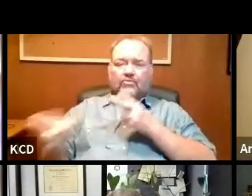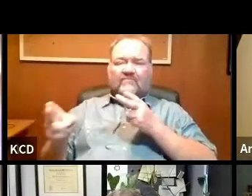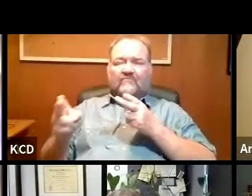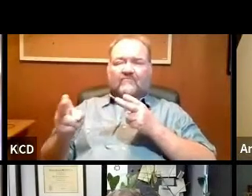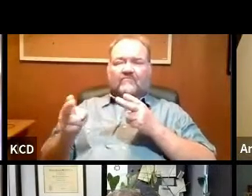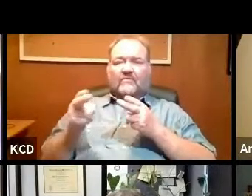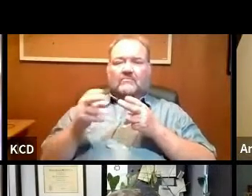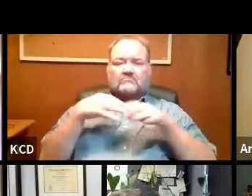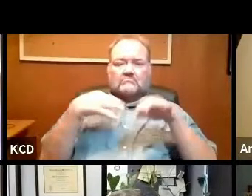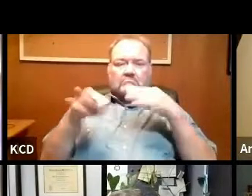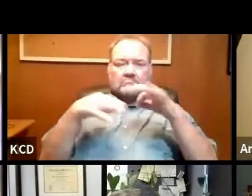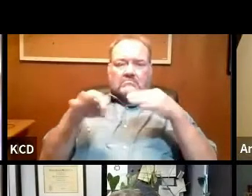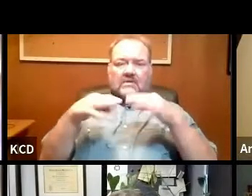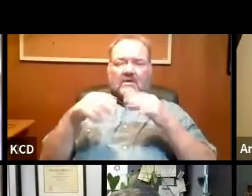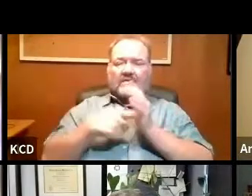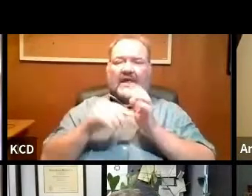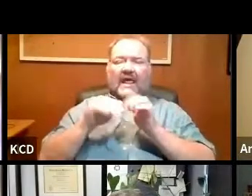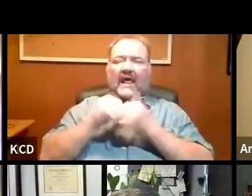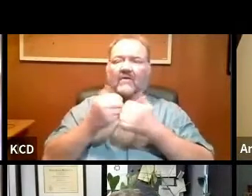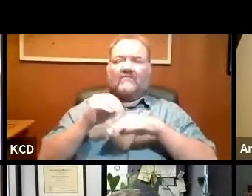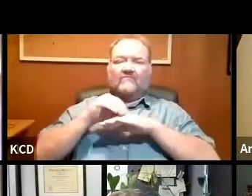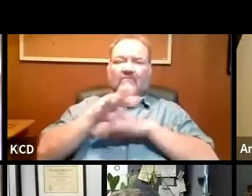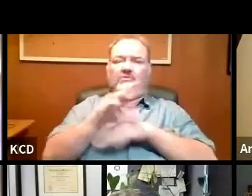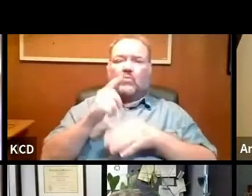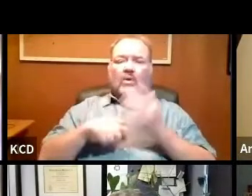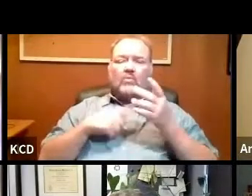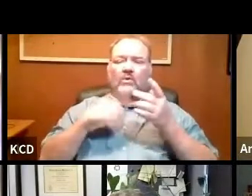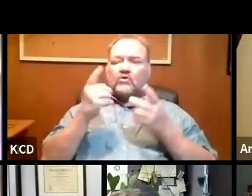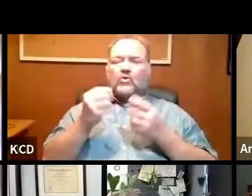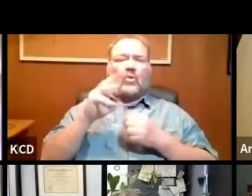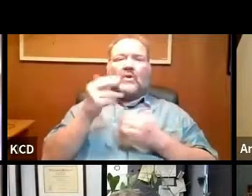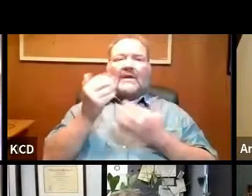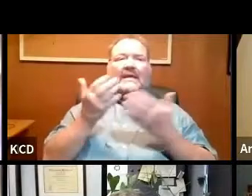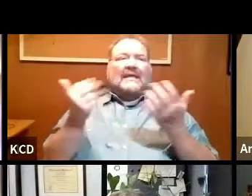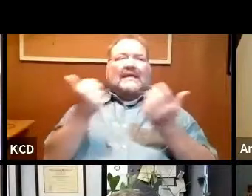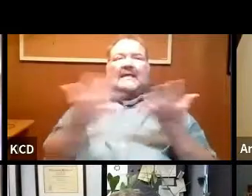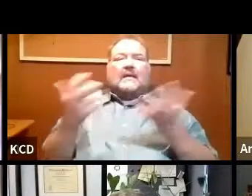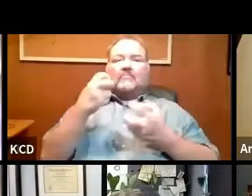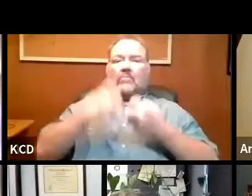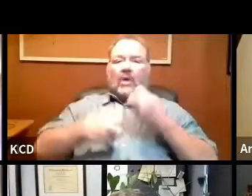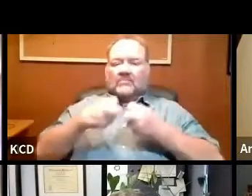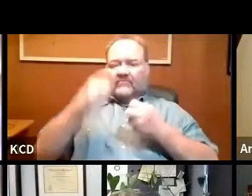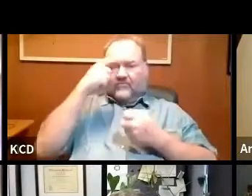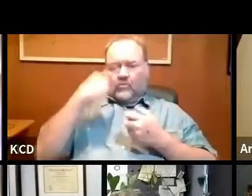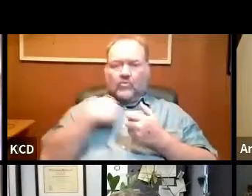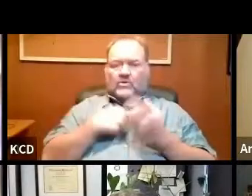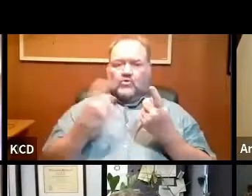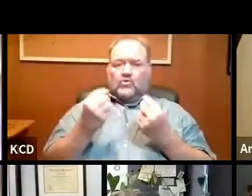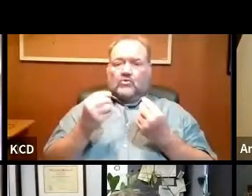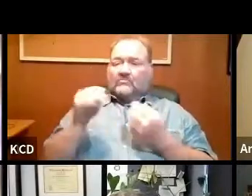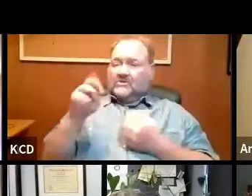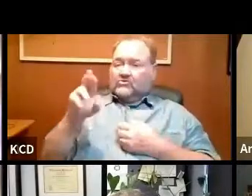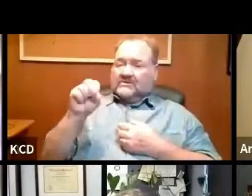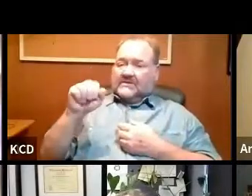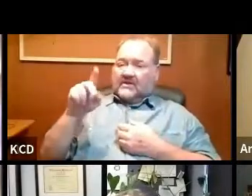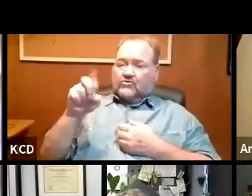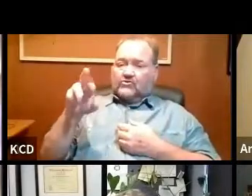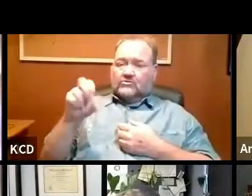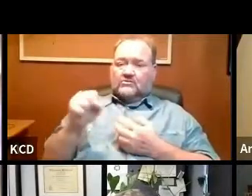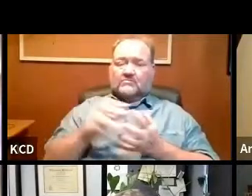this affects what we do or any implications for what we do. Mr. Sanders.